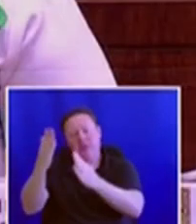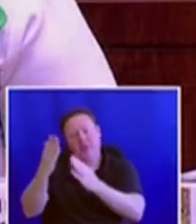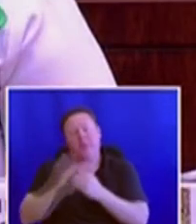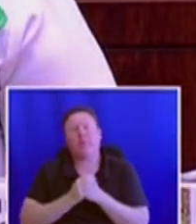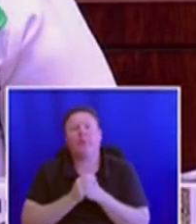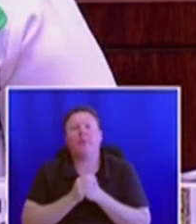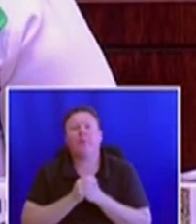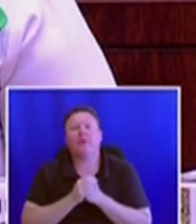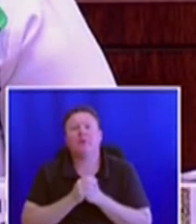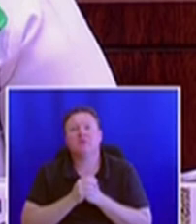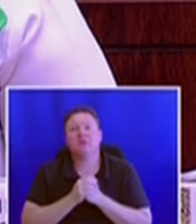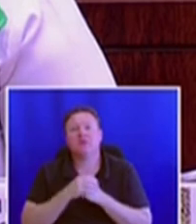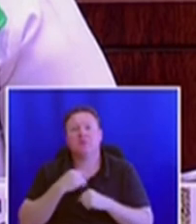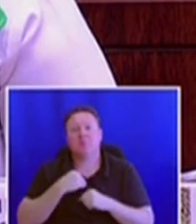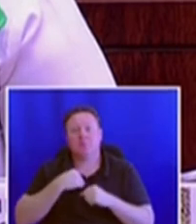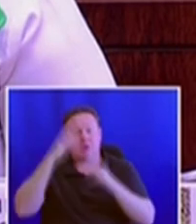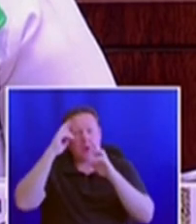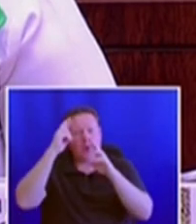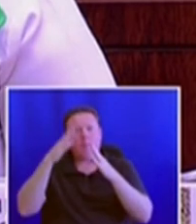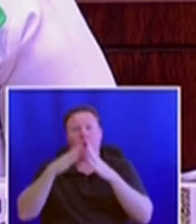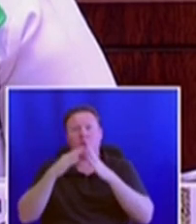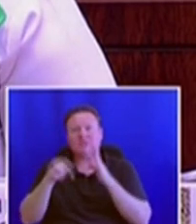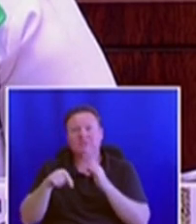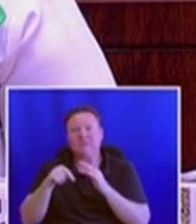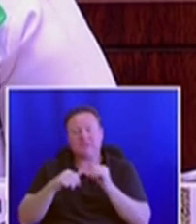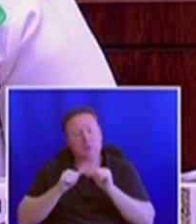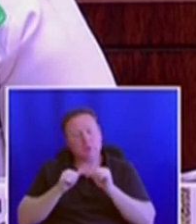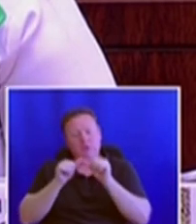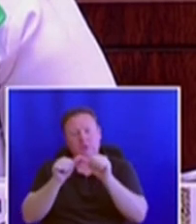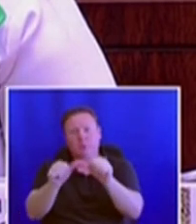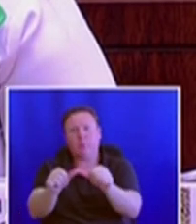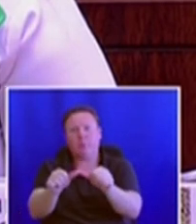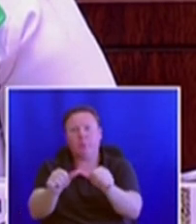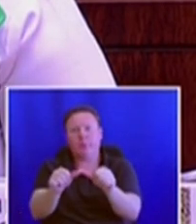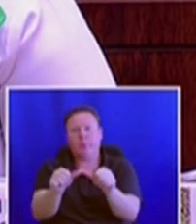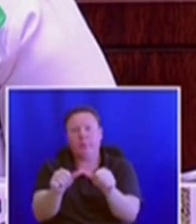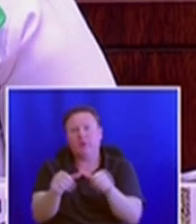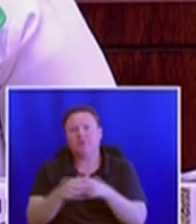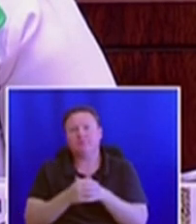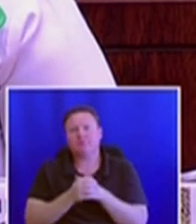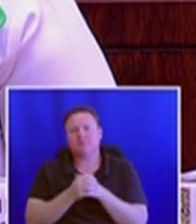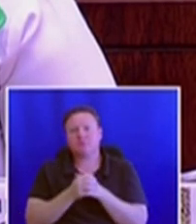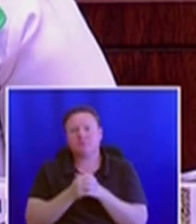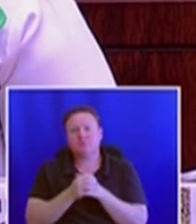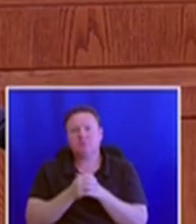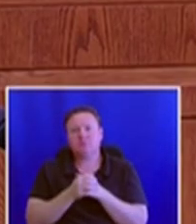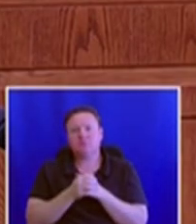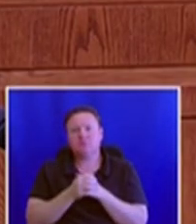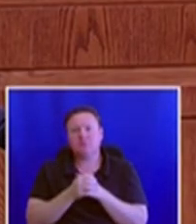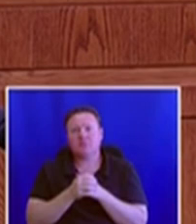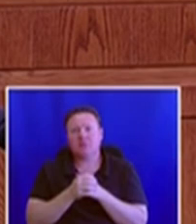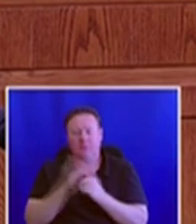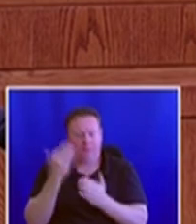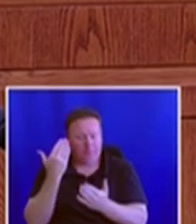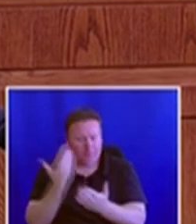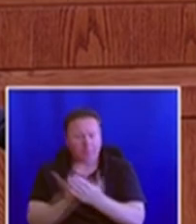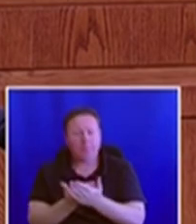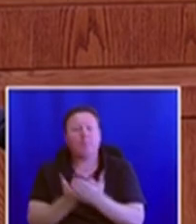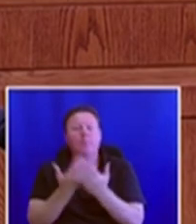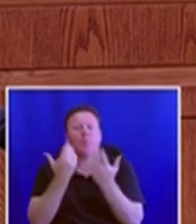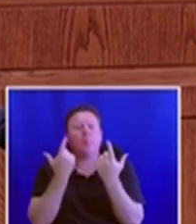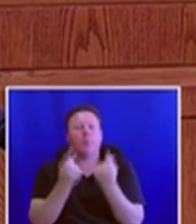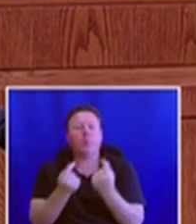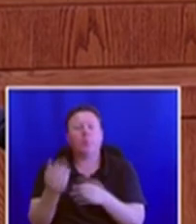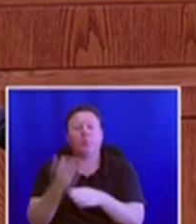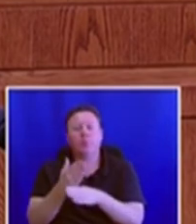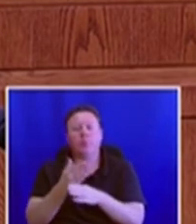my hope that this House will continue to have that can-do and